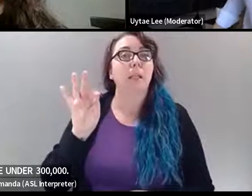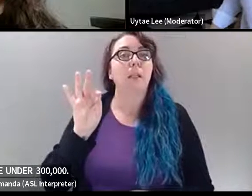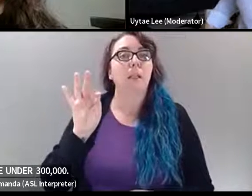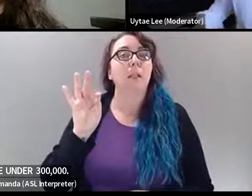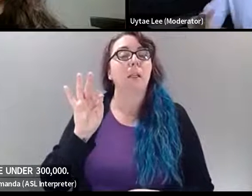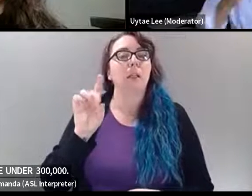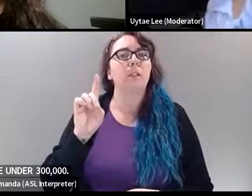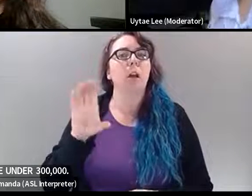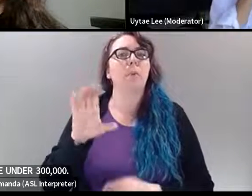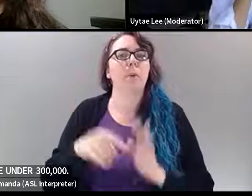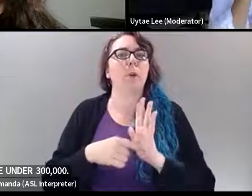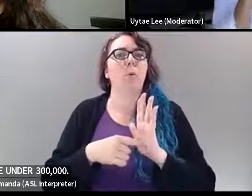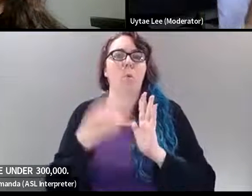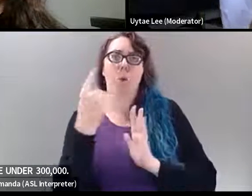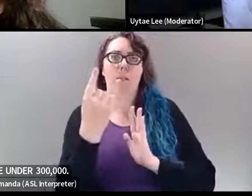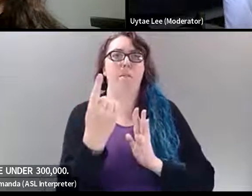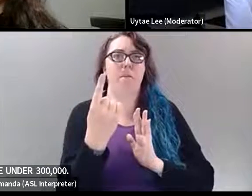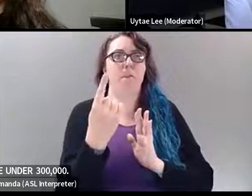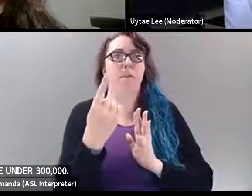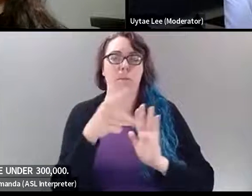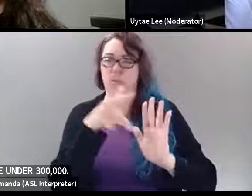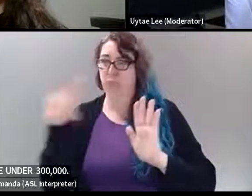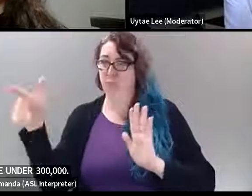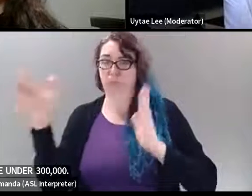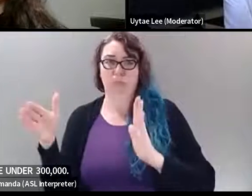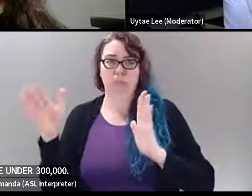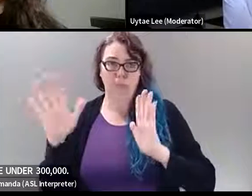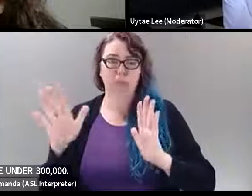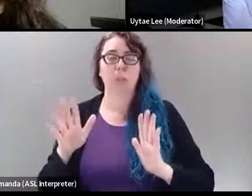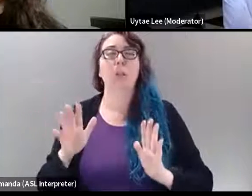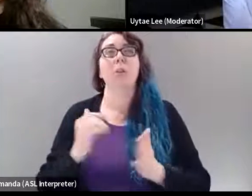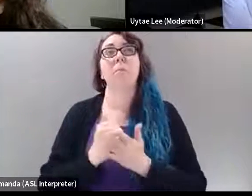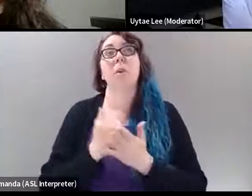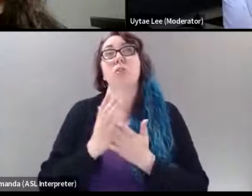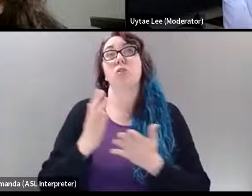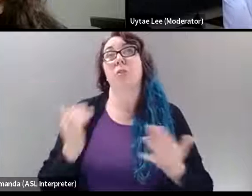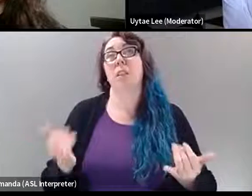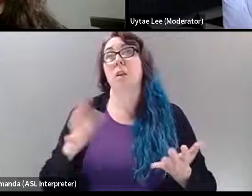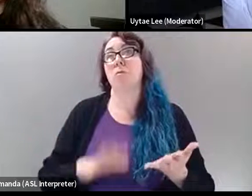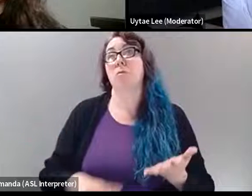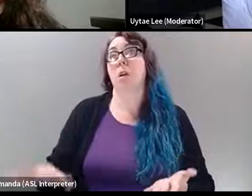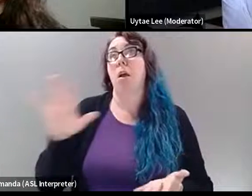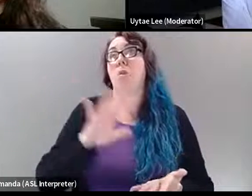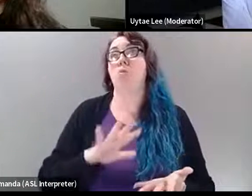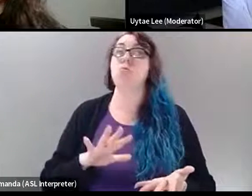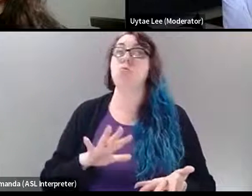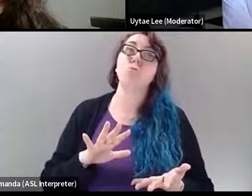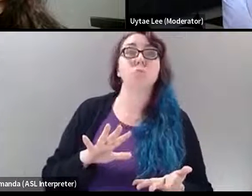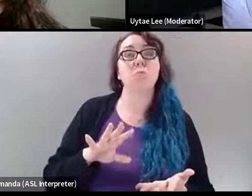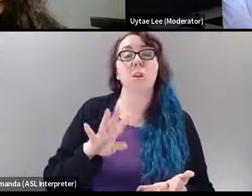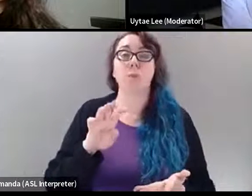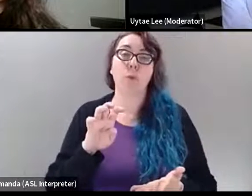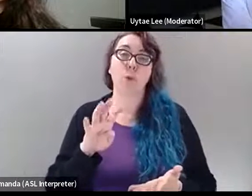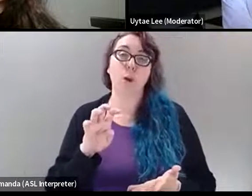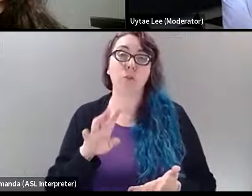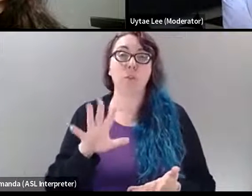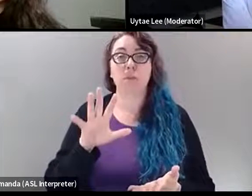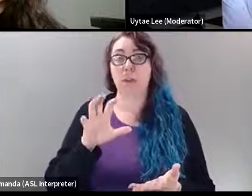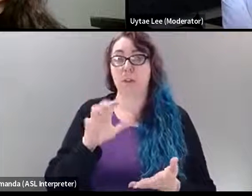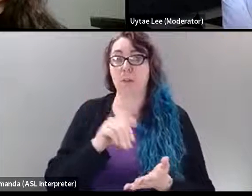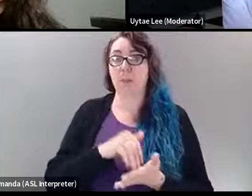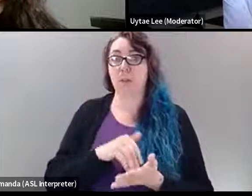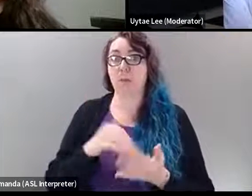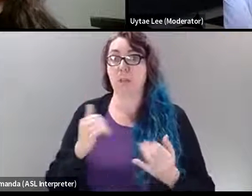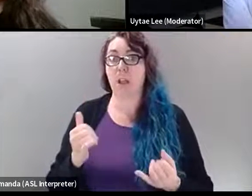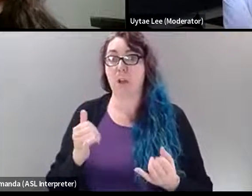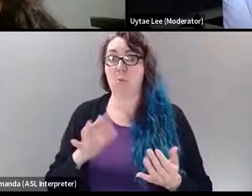give a general sense. But we're seeing budgets coming in more around 400,000 or 500,000. And in